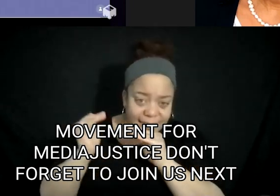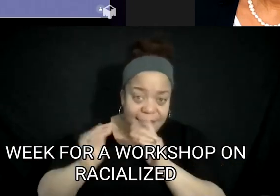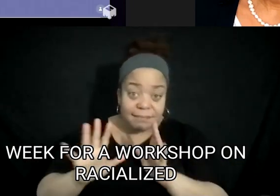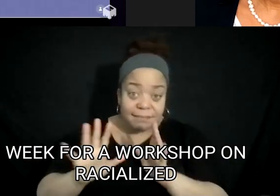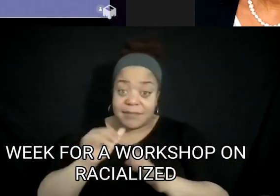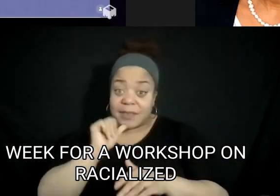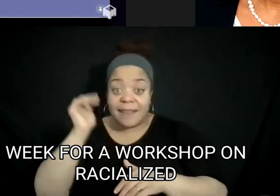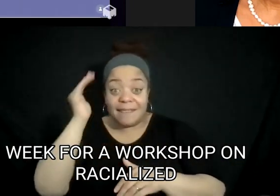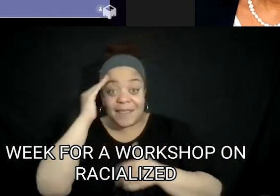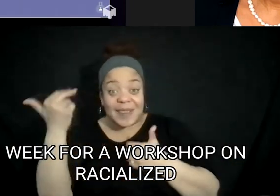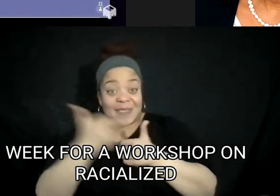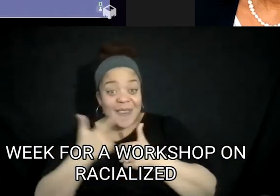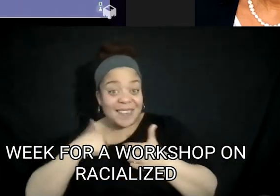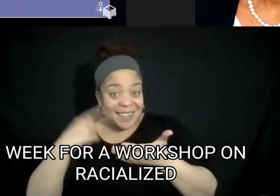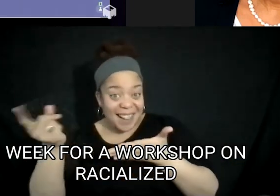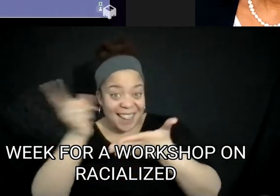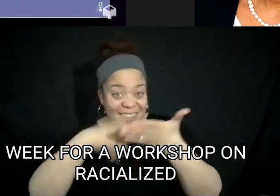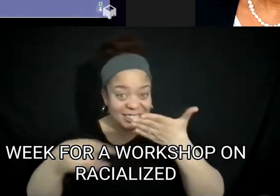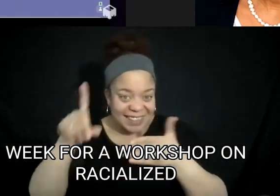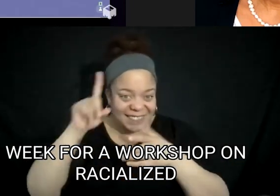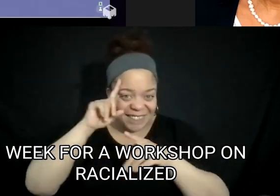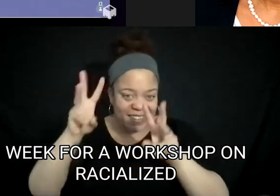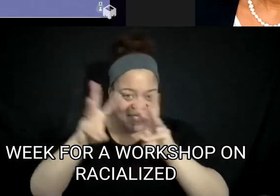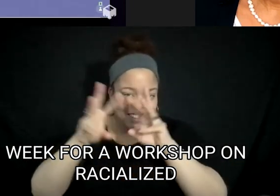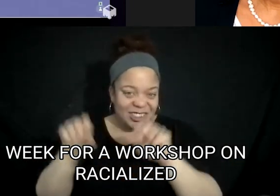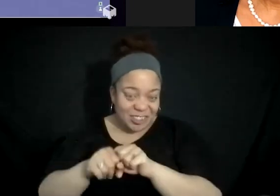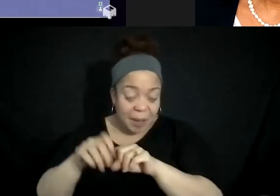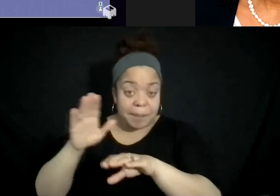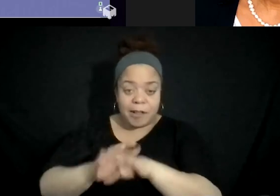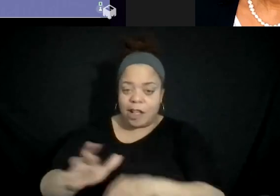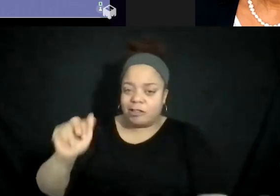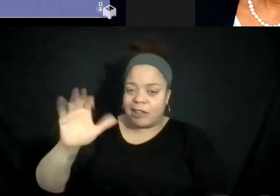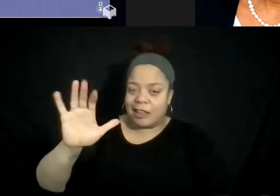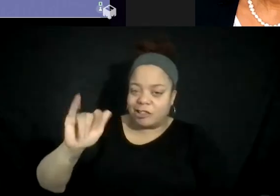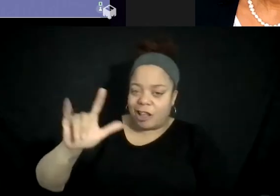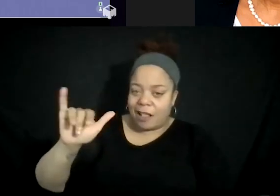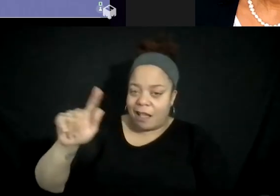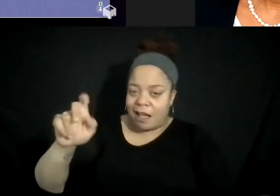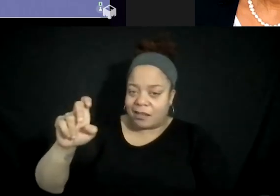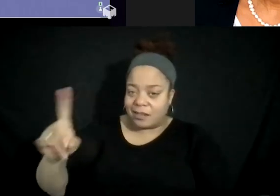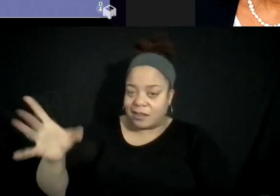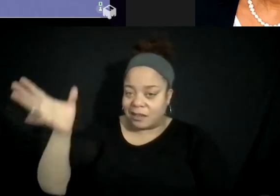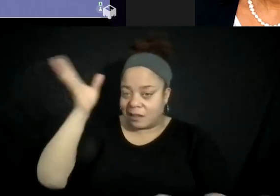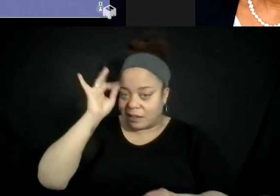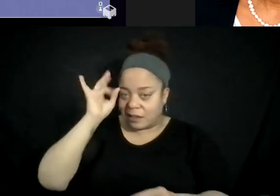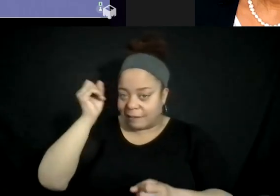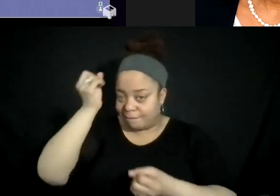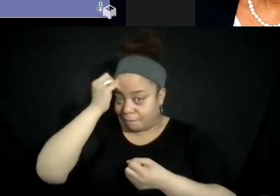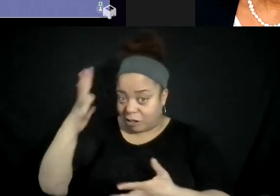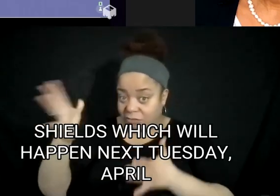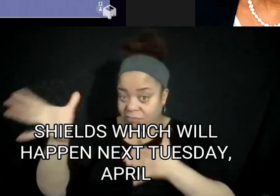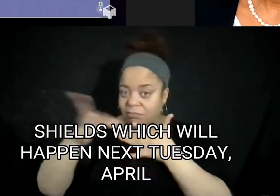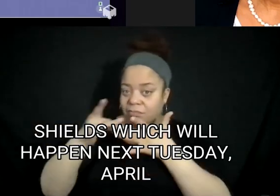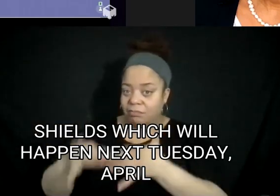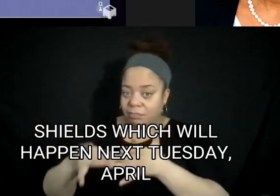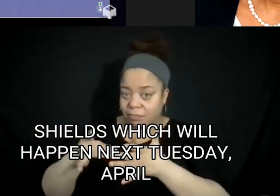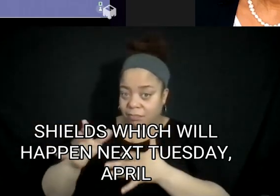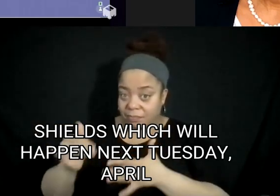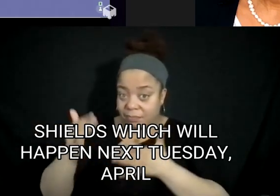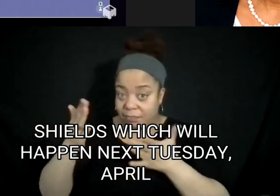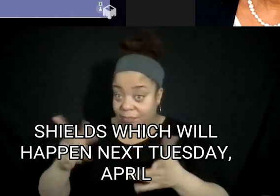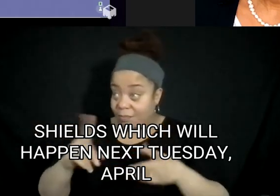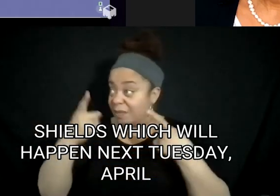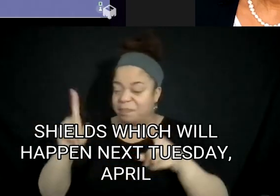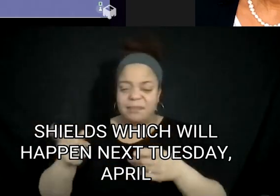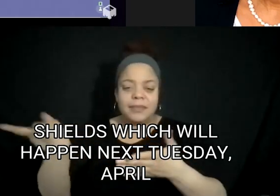Aaron Shields, which will happen next Tuesday, April 20th. And I'll put up a link, or there should be a